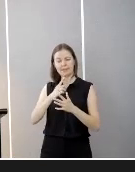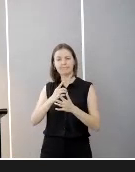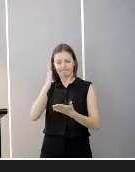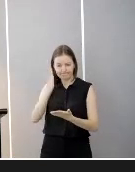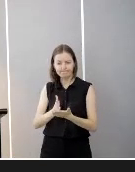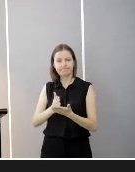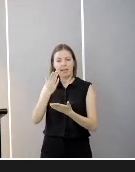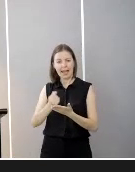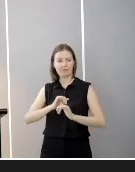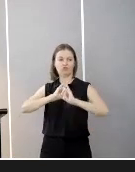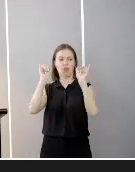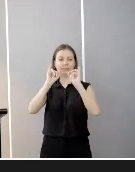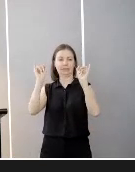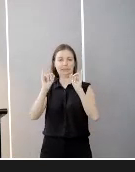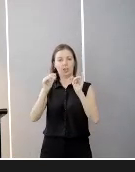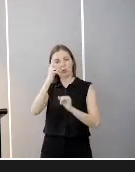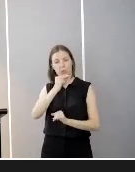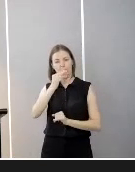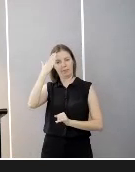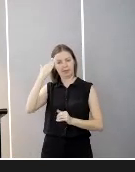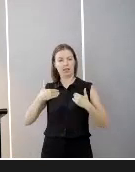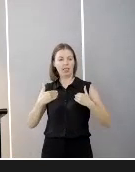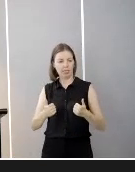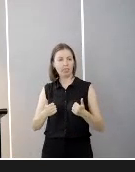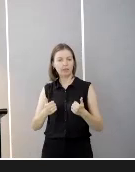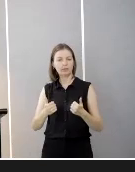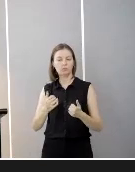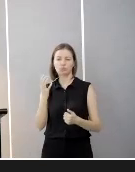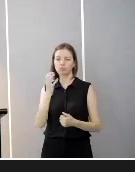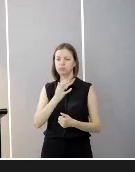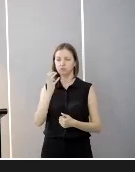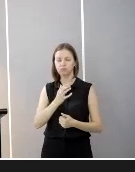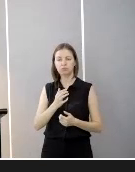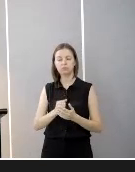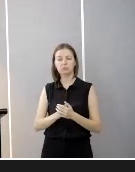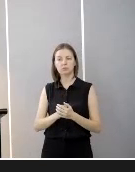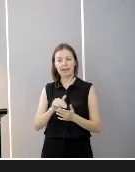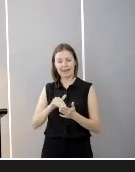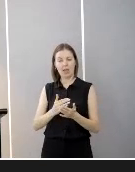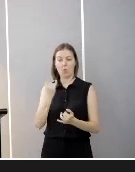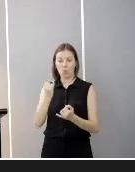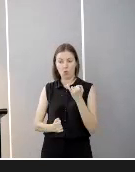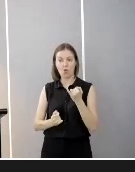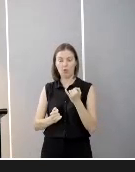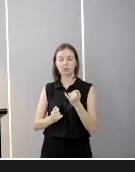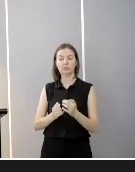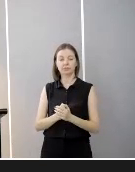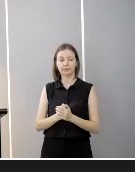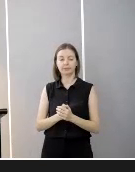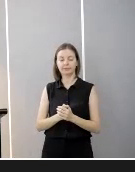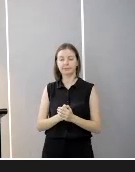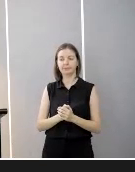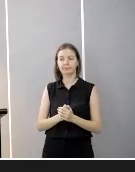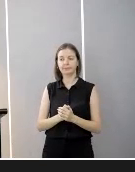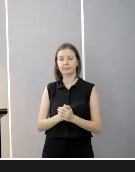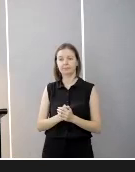health crisis. So we already had a problem with young people's mental health, but now it's worse than it was previously. And some of this